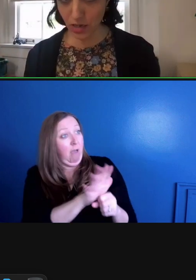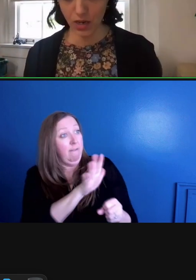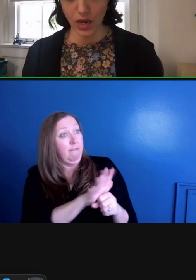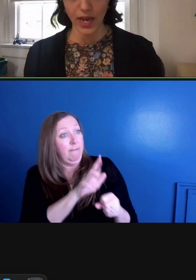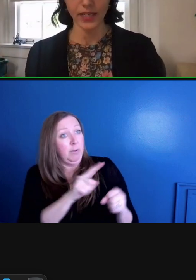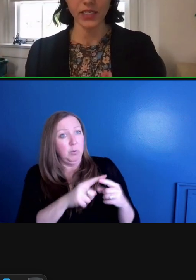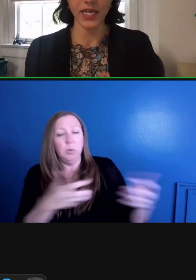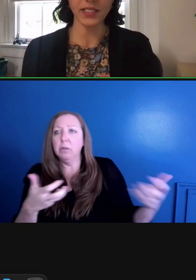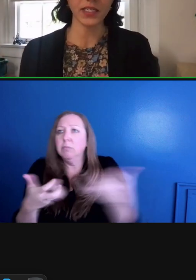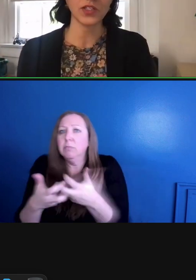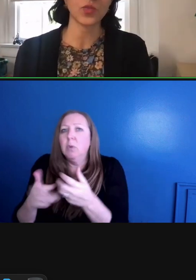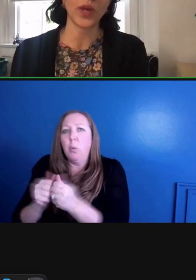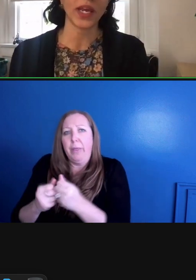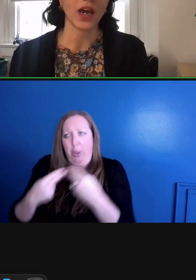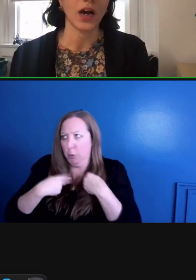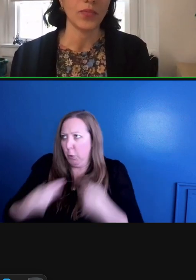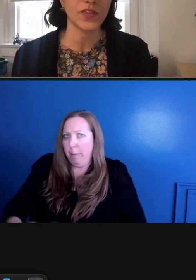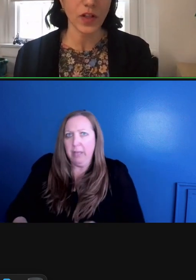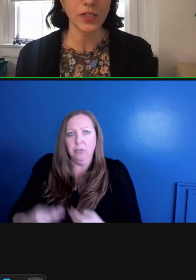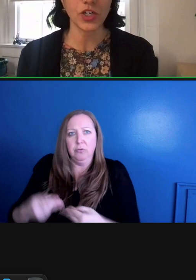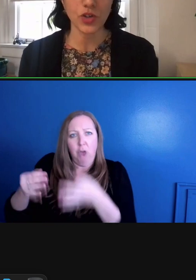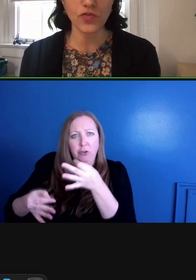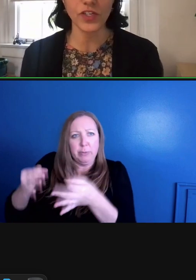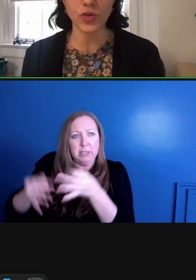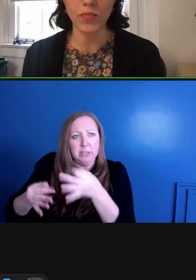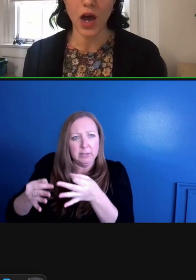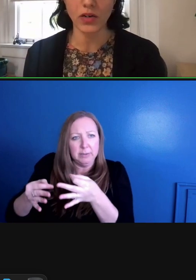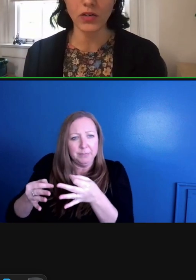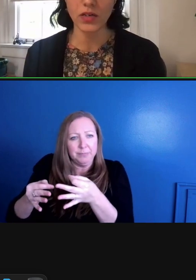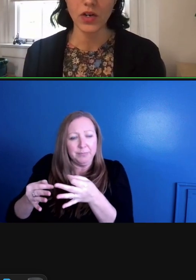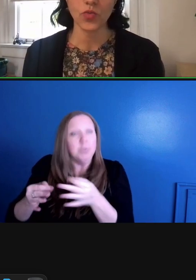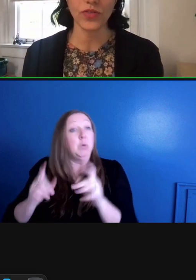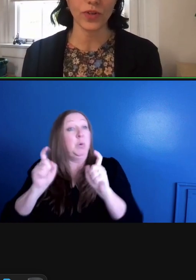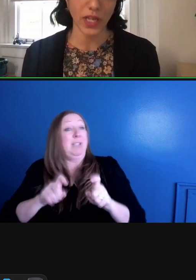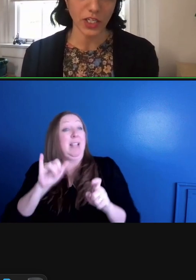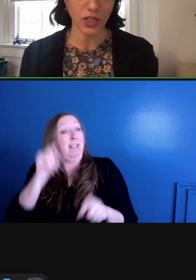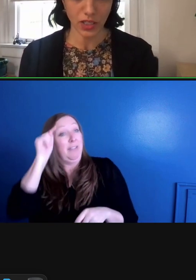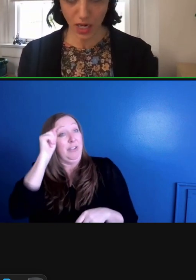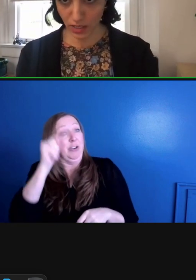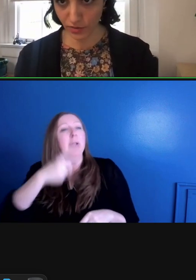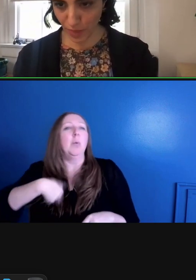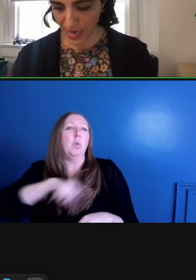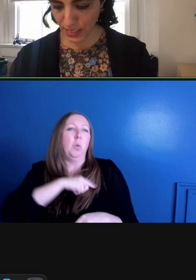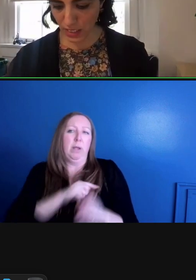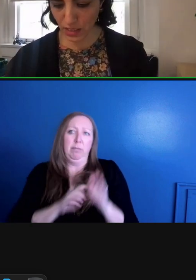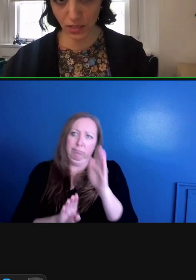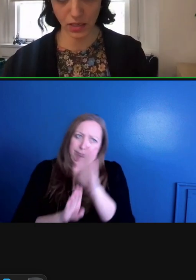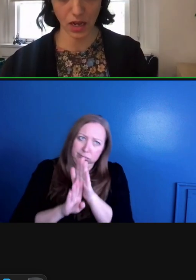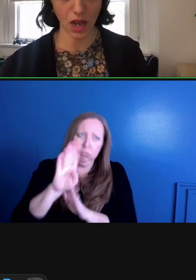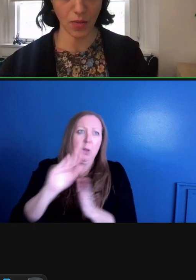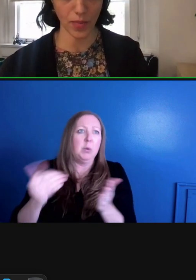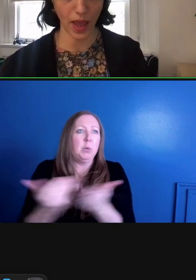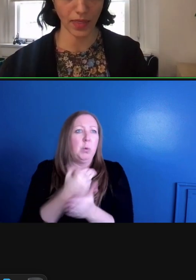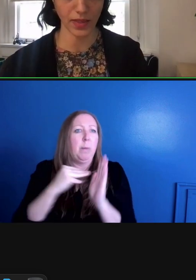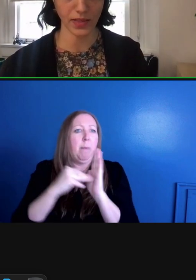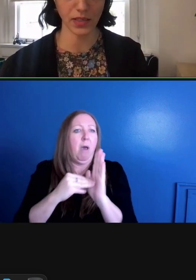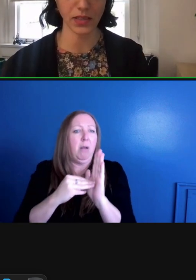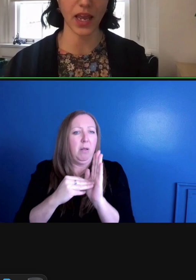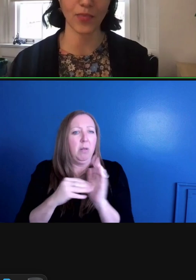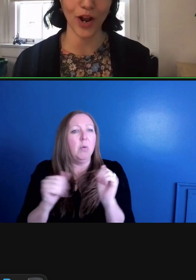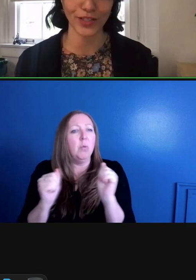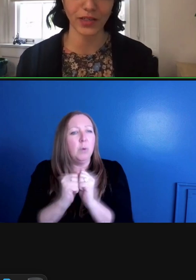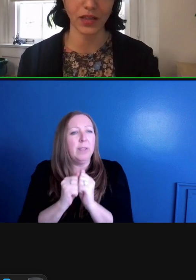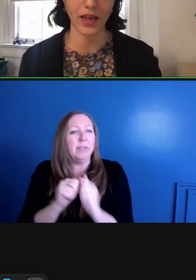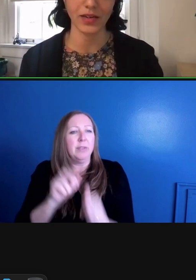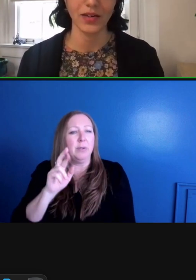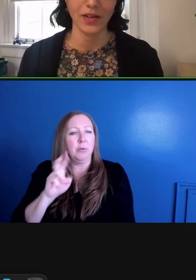judgments? And to test this, we developed a new visual model with relational inductive biases. And this is